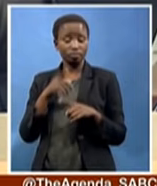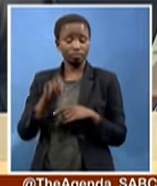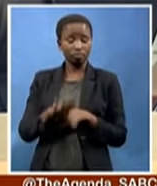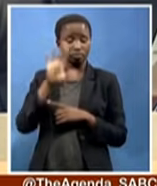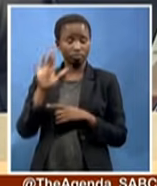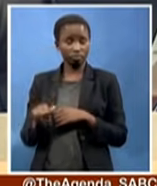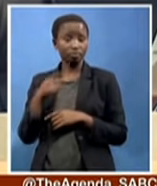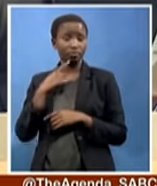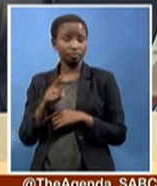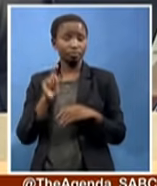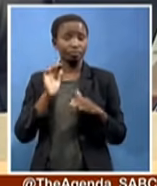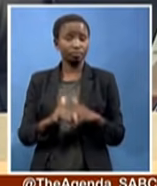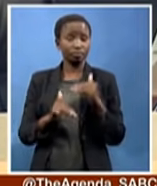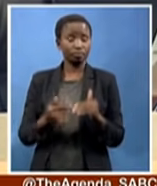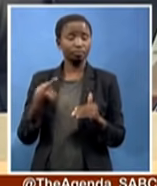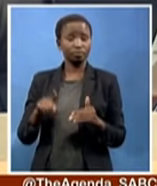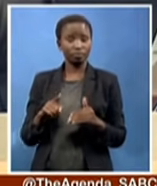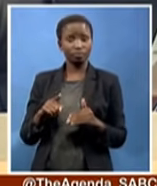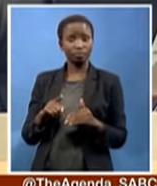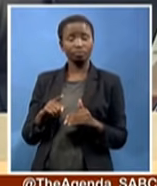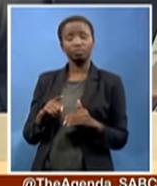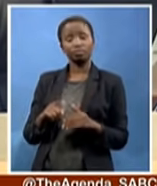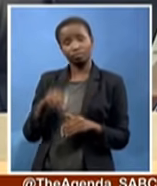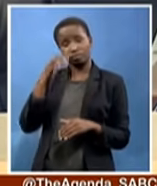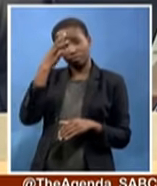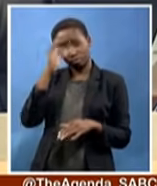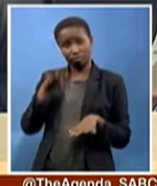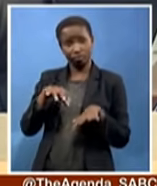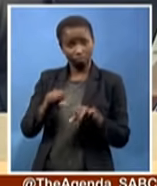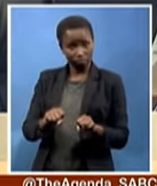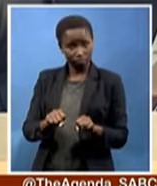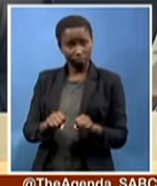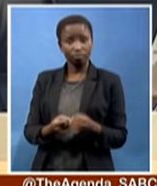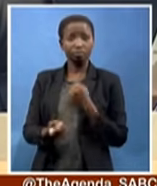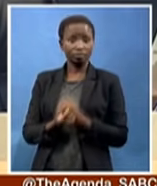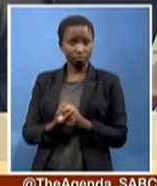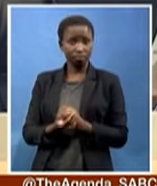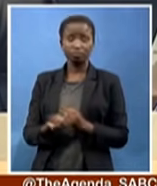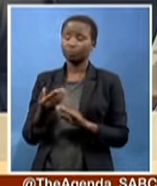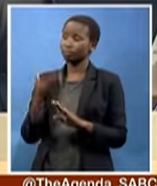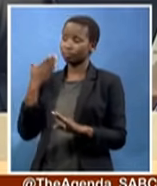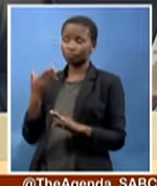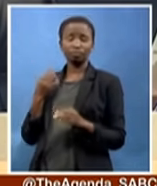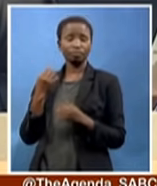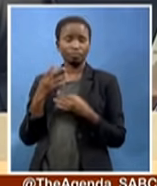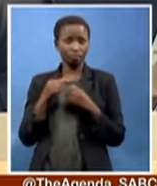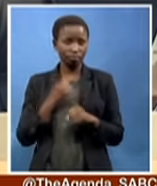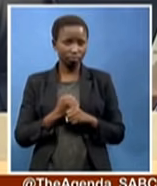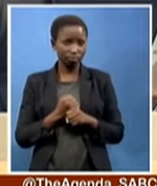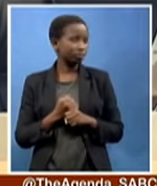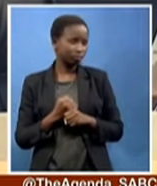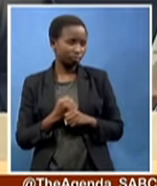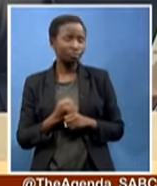place over the course of several years, it took some time for the term